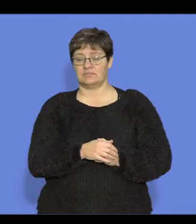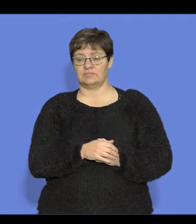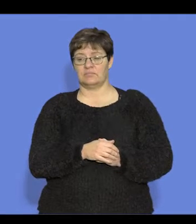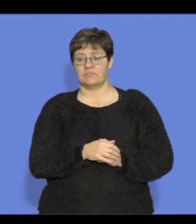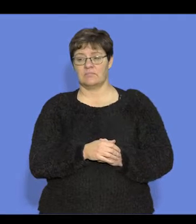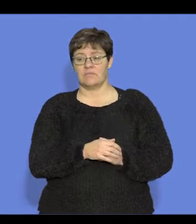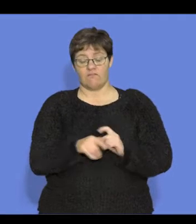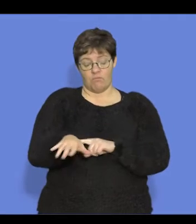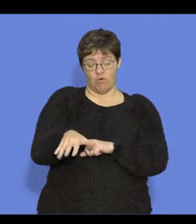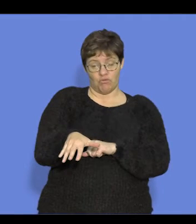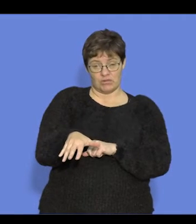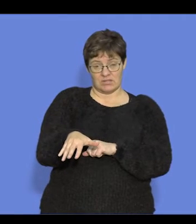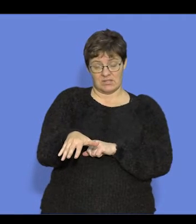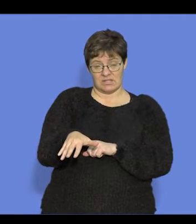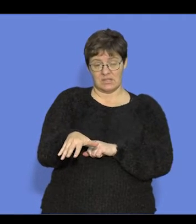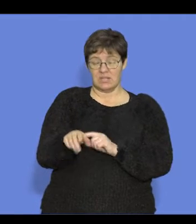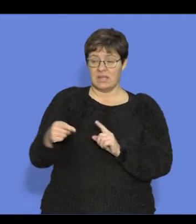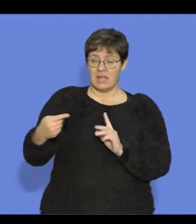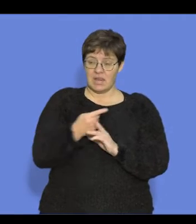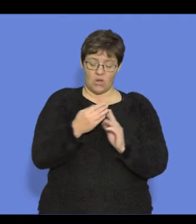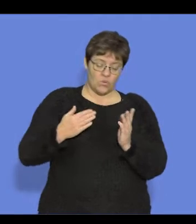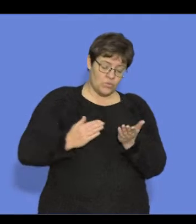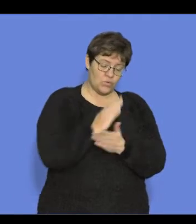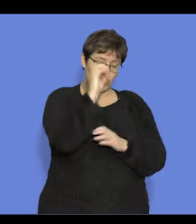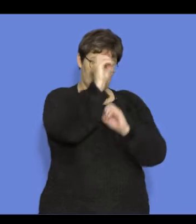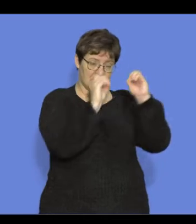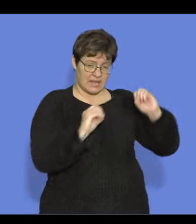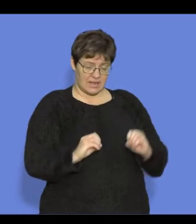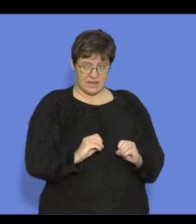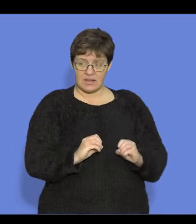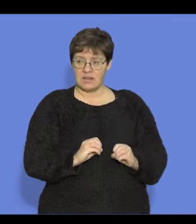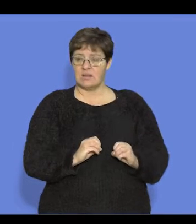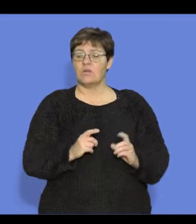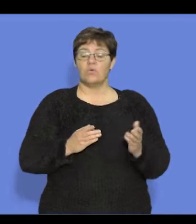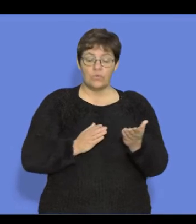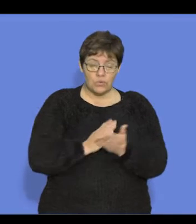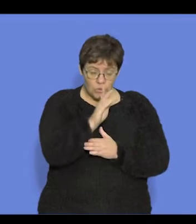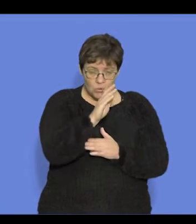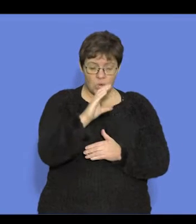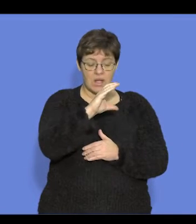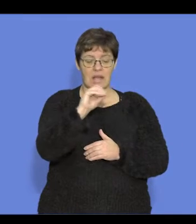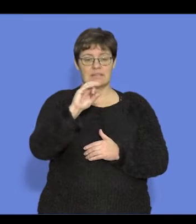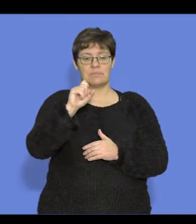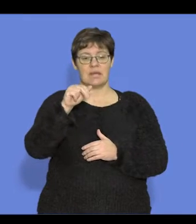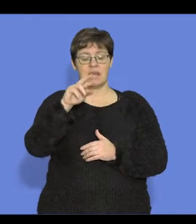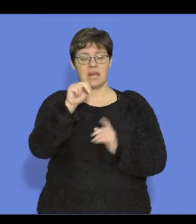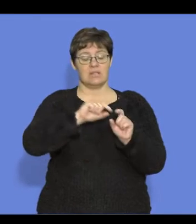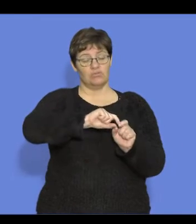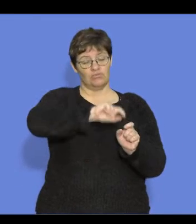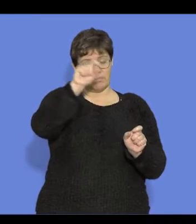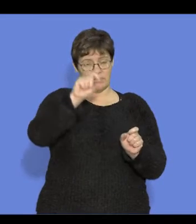from the root hair. It goes through the cells, it goes through the Casparian strip and